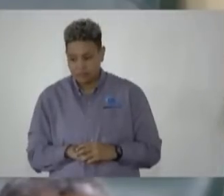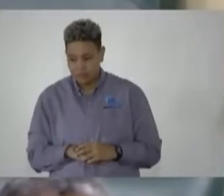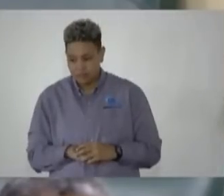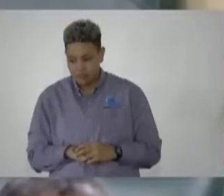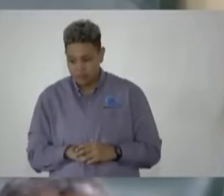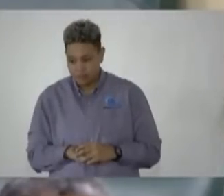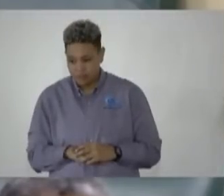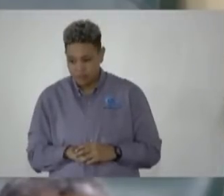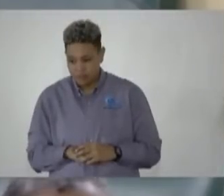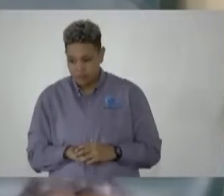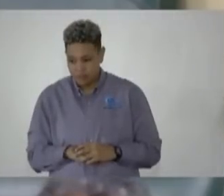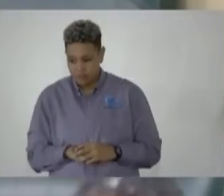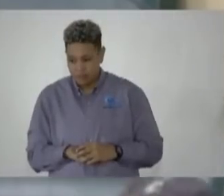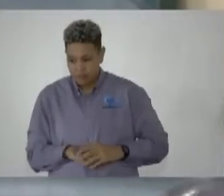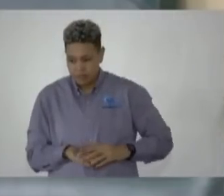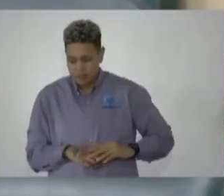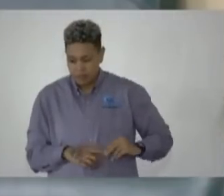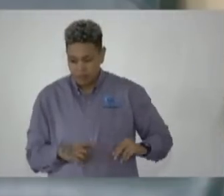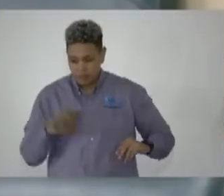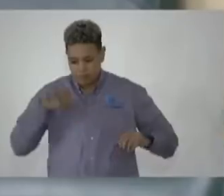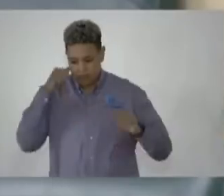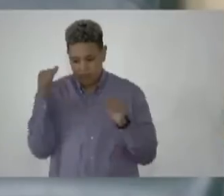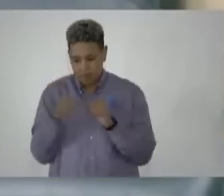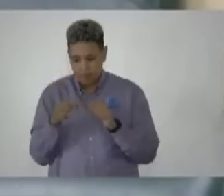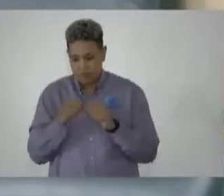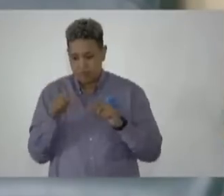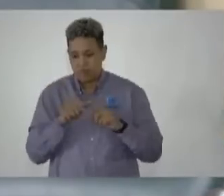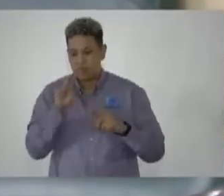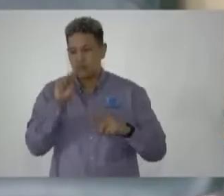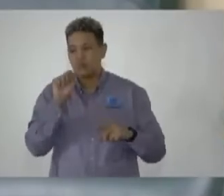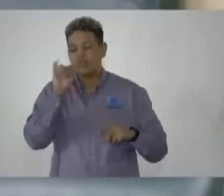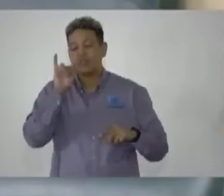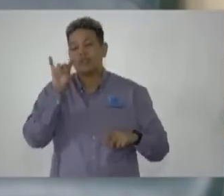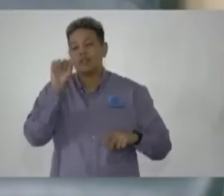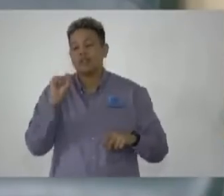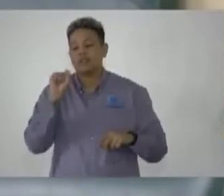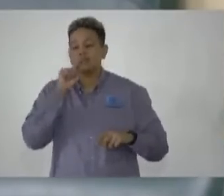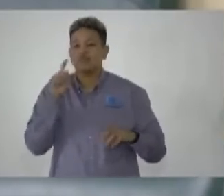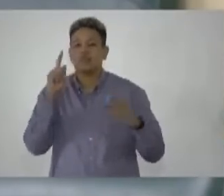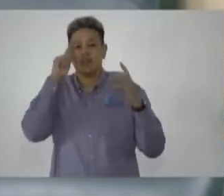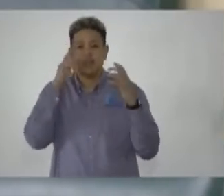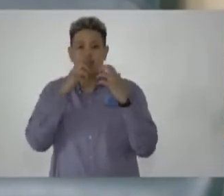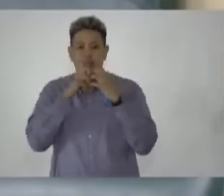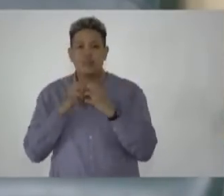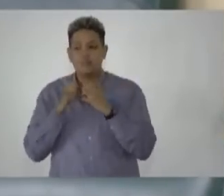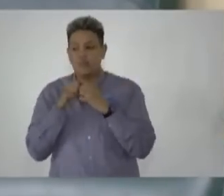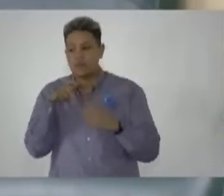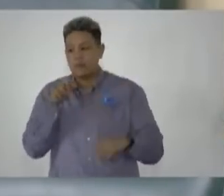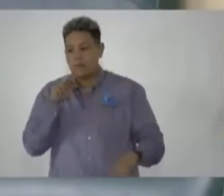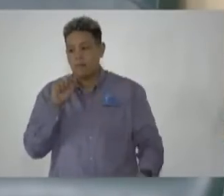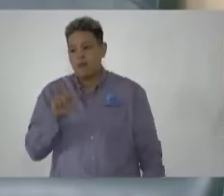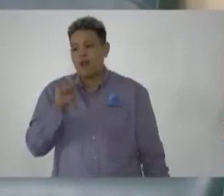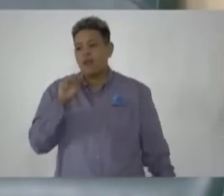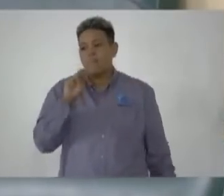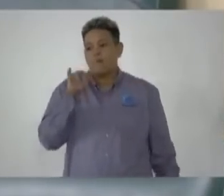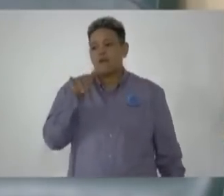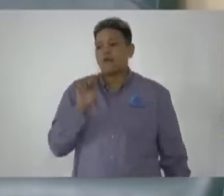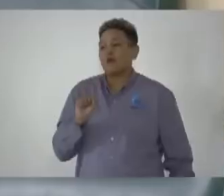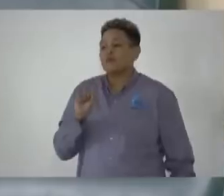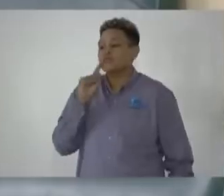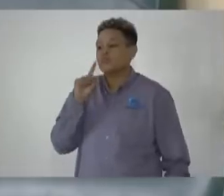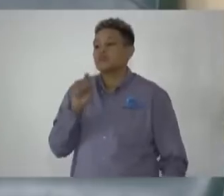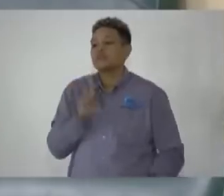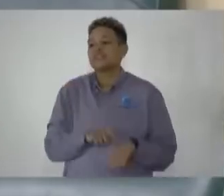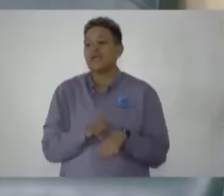you know, I remember when UNAIDS was collaborating with Parliamentarians. It was one of